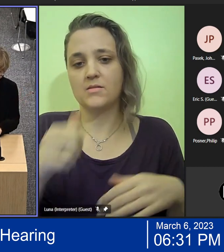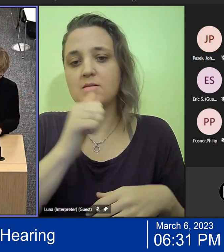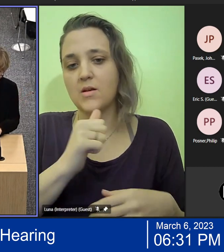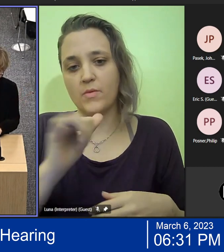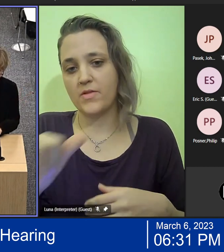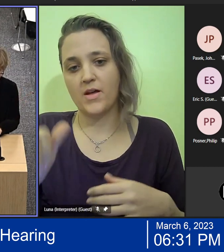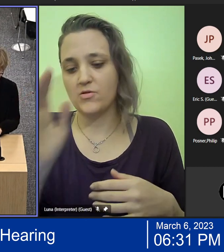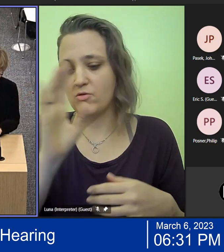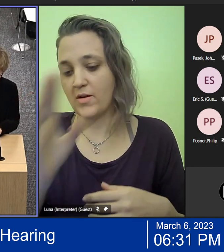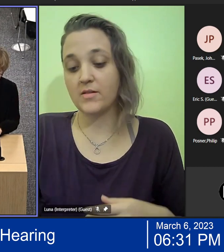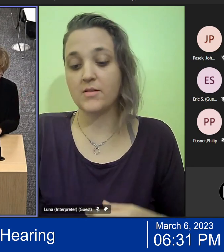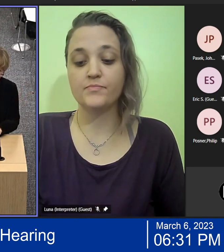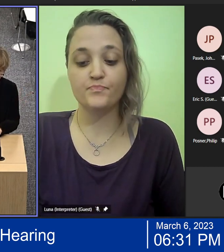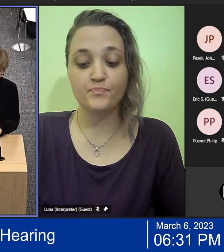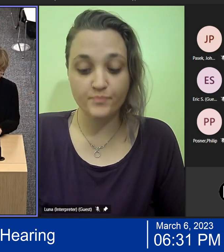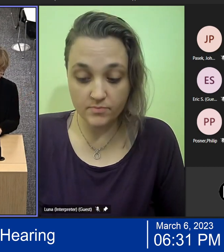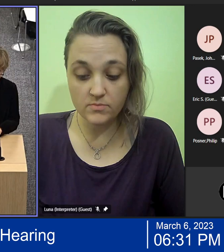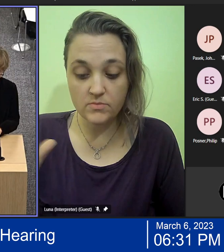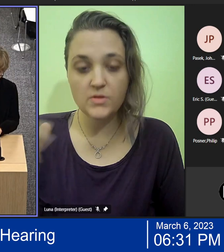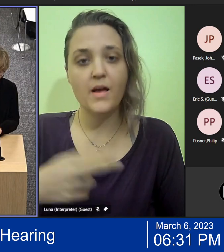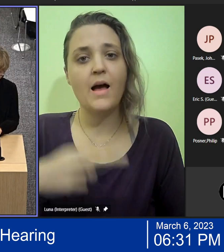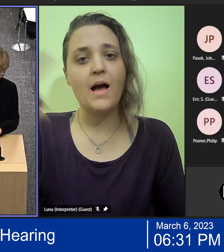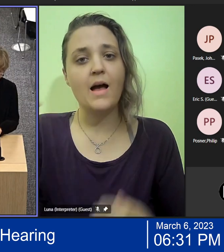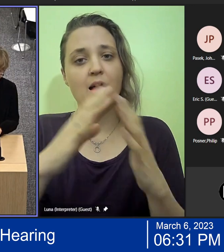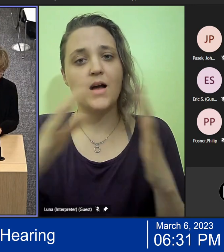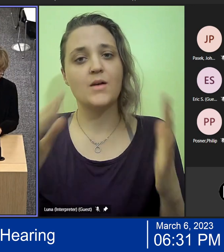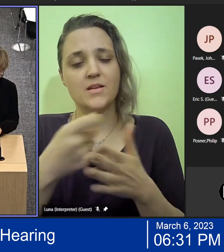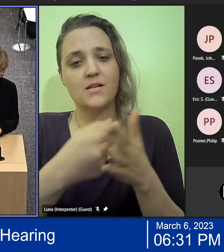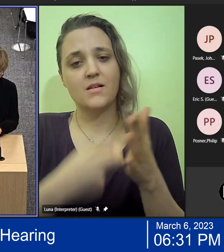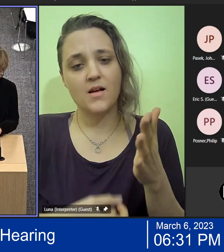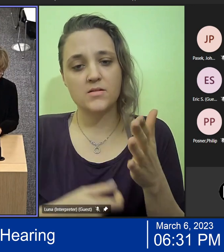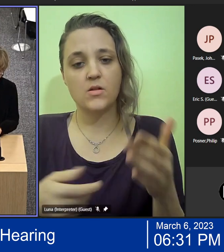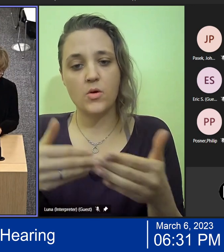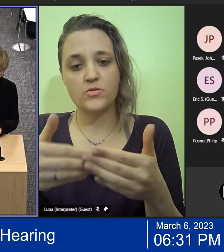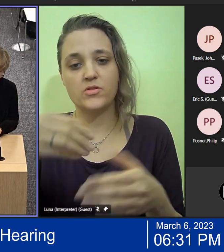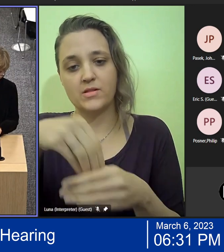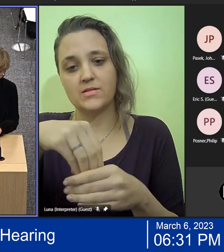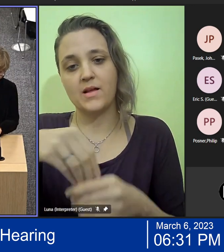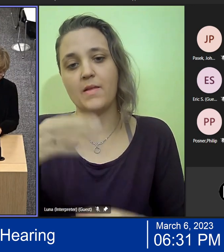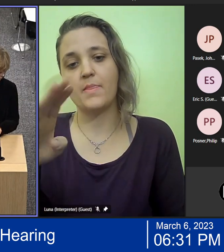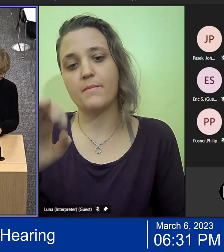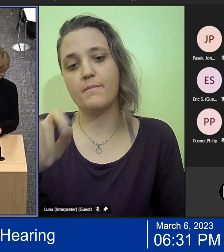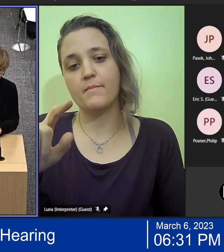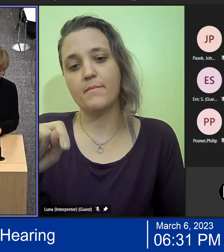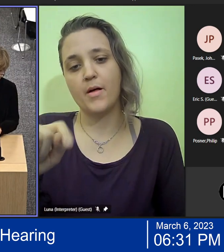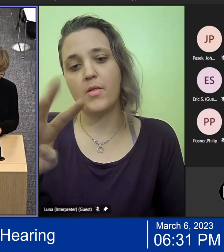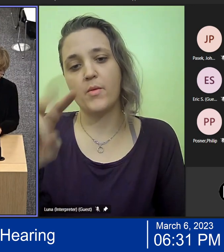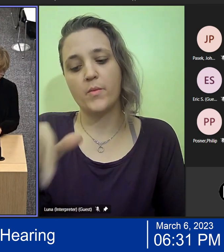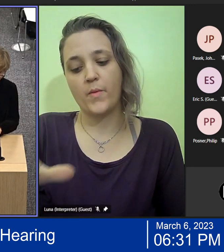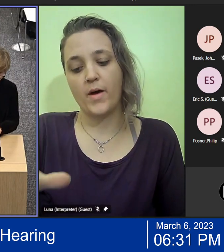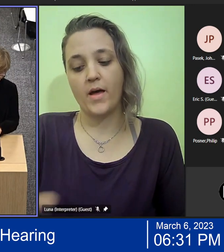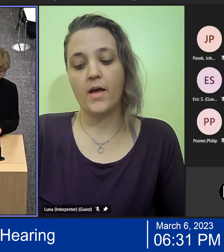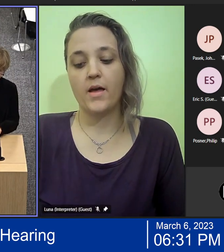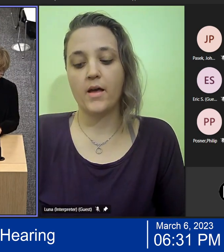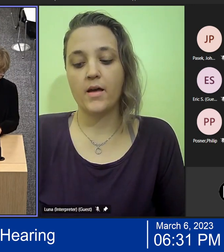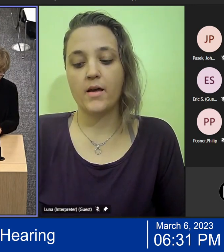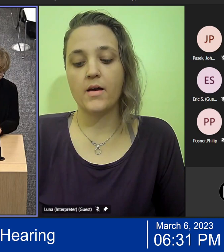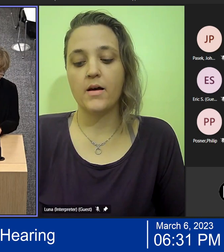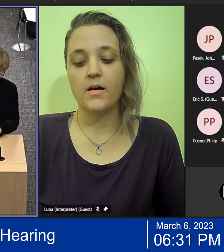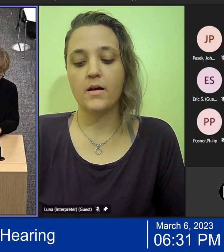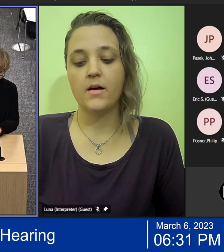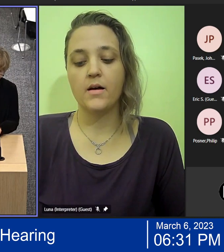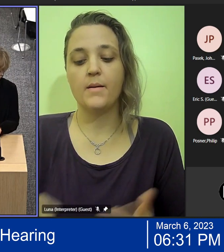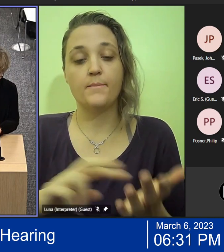have not delved into this directly. First, also, the high housing cost closer inside the Beltway